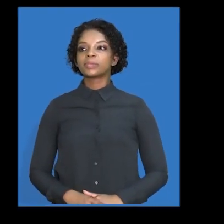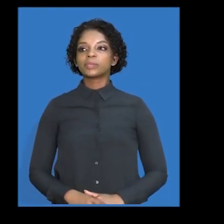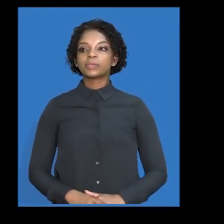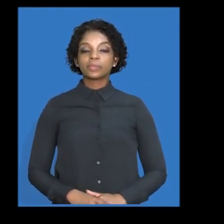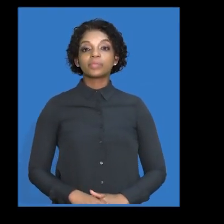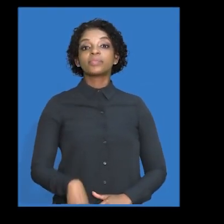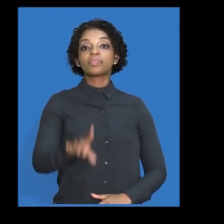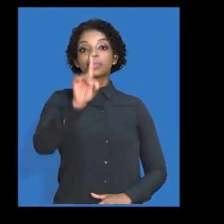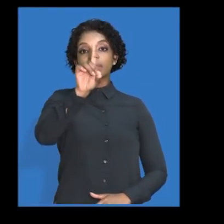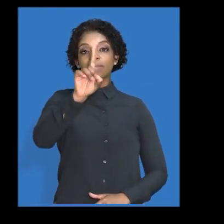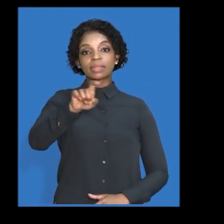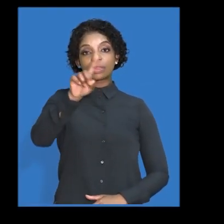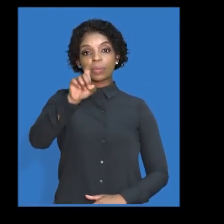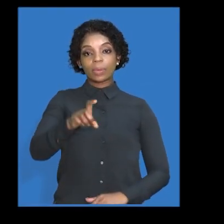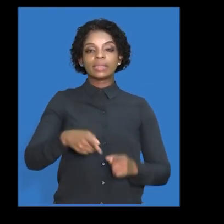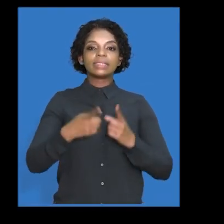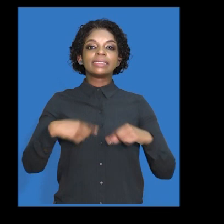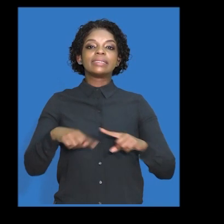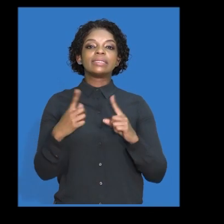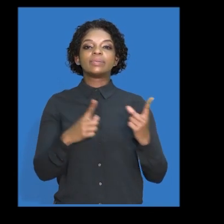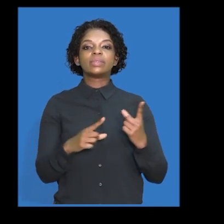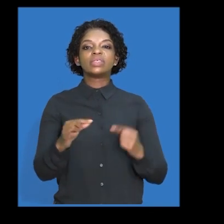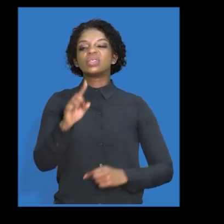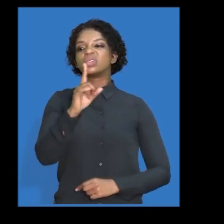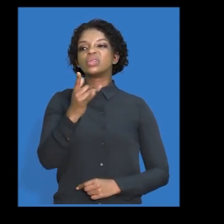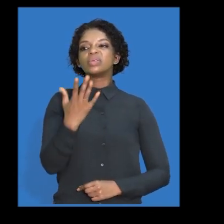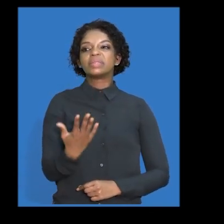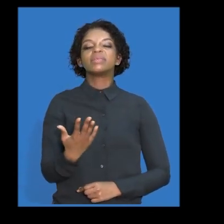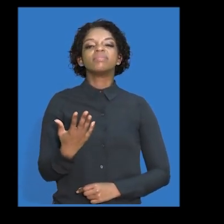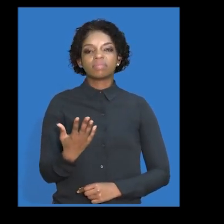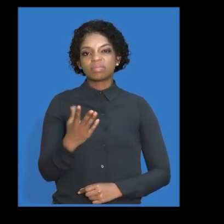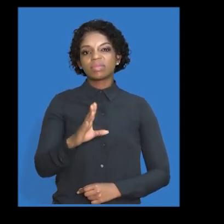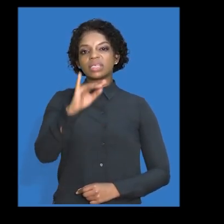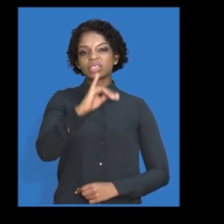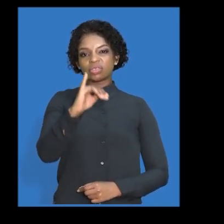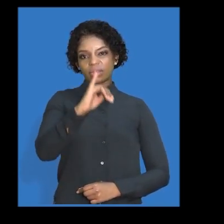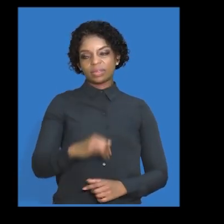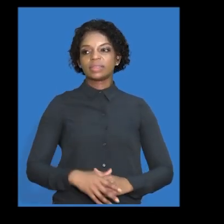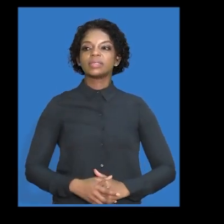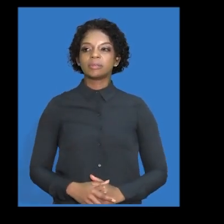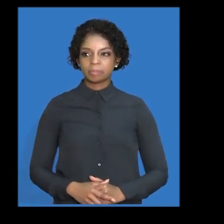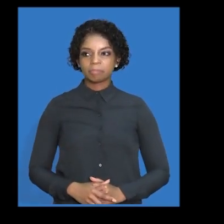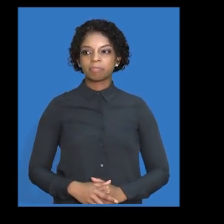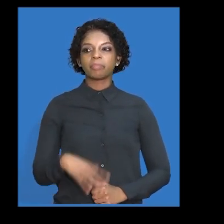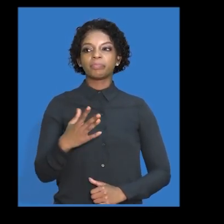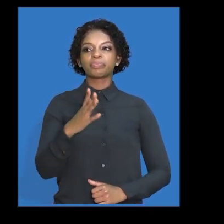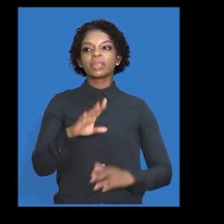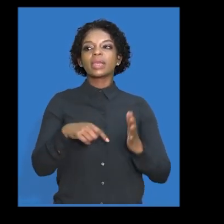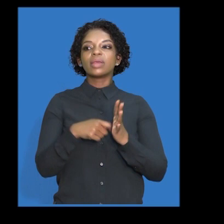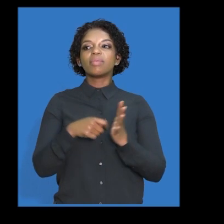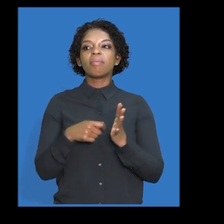So the first question we're going to be dealing with has got to do with insurance. So it says top traders bought stock